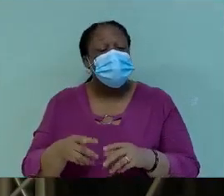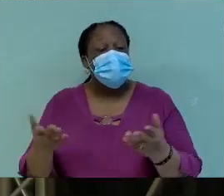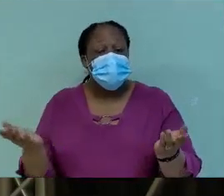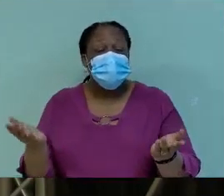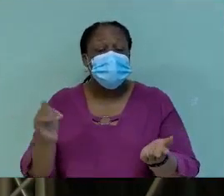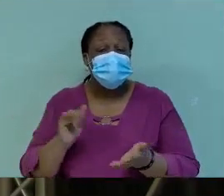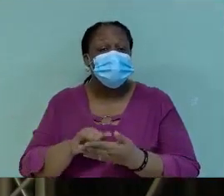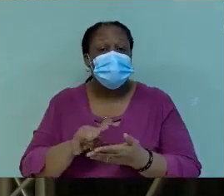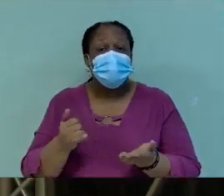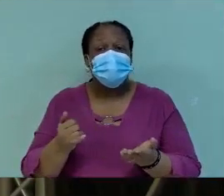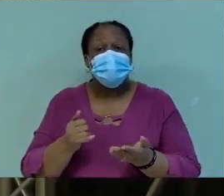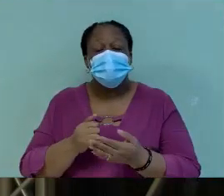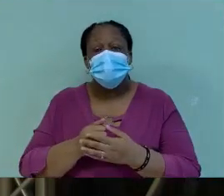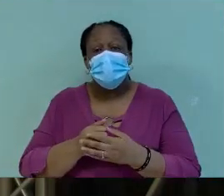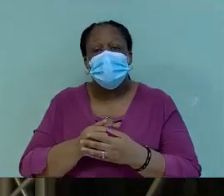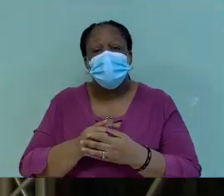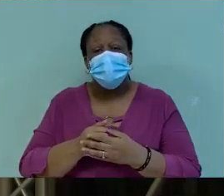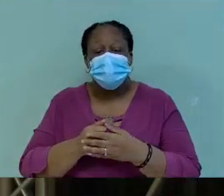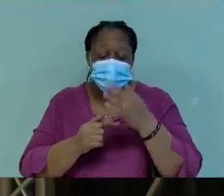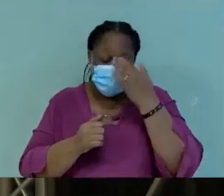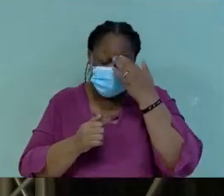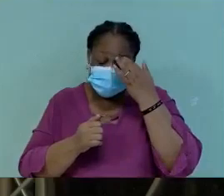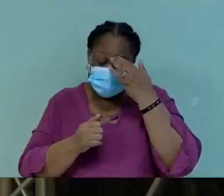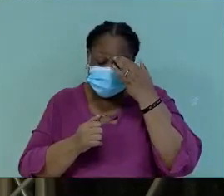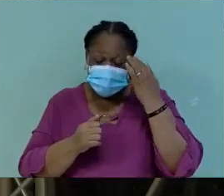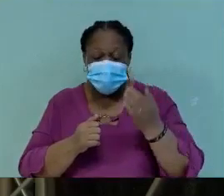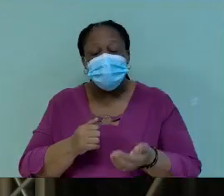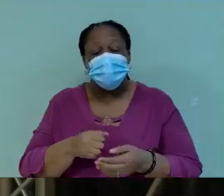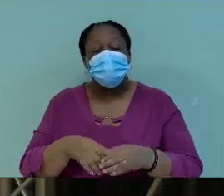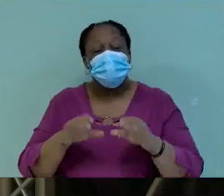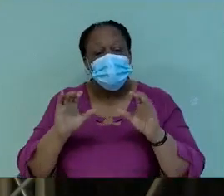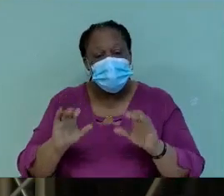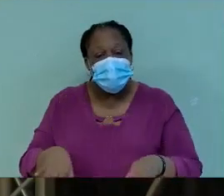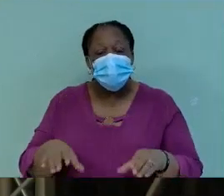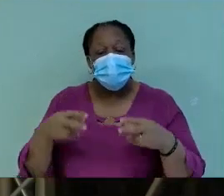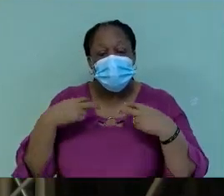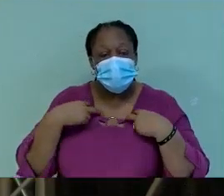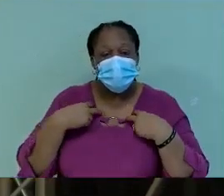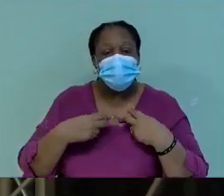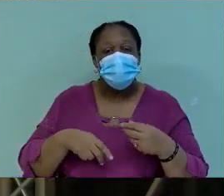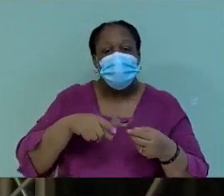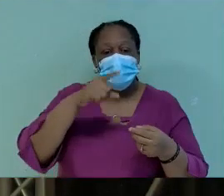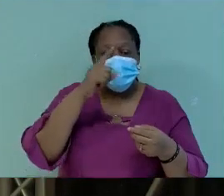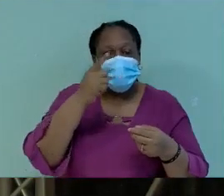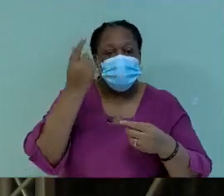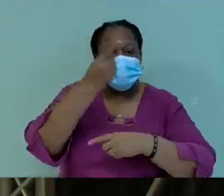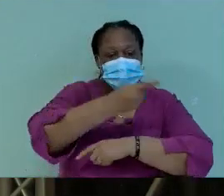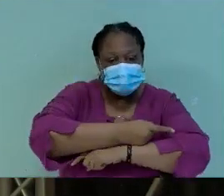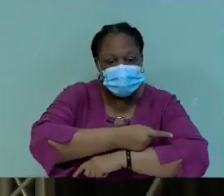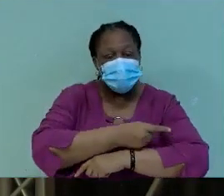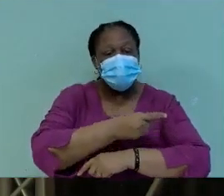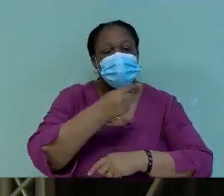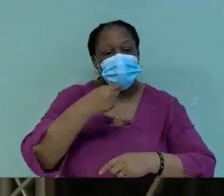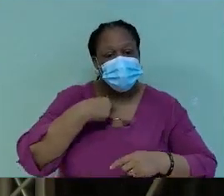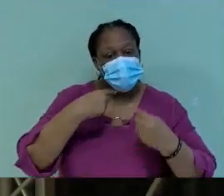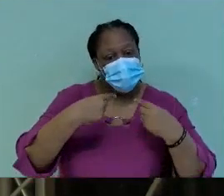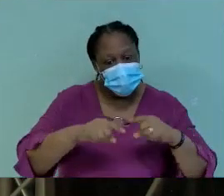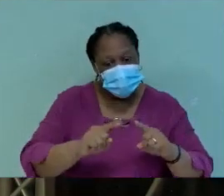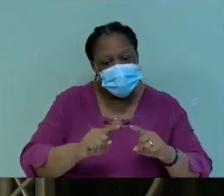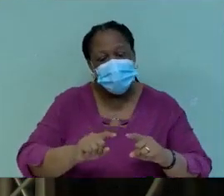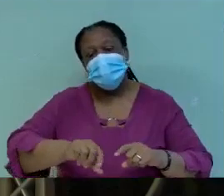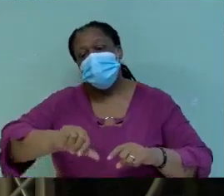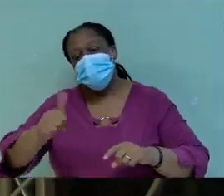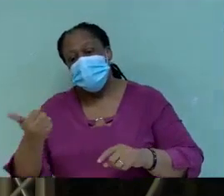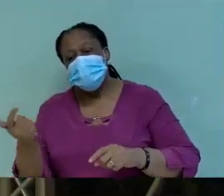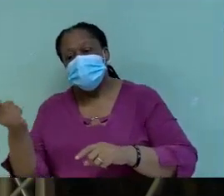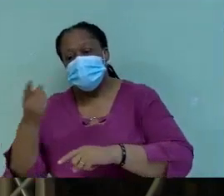or working alternate days. This system can be applied to any category of worker. We are